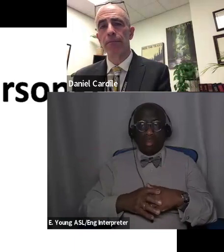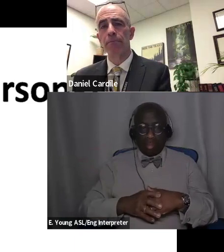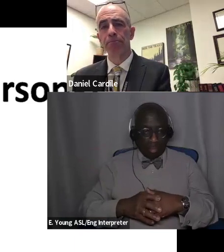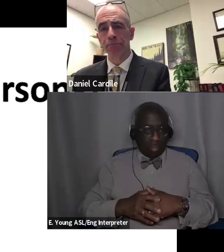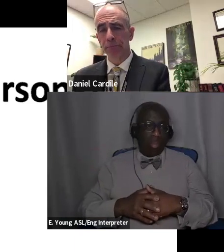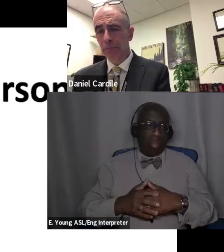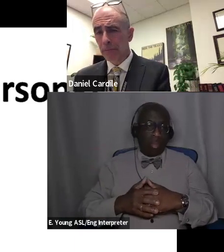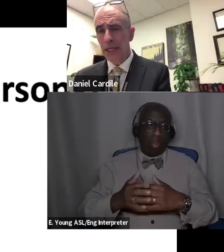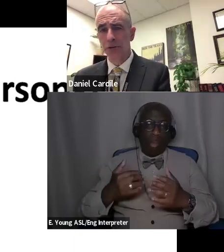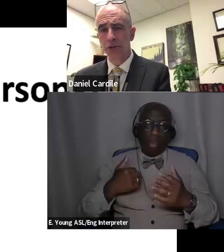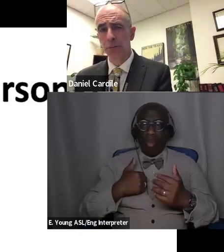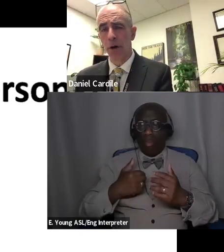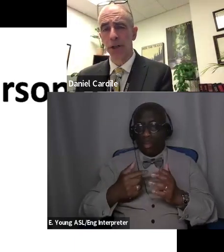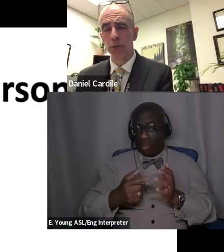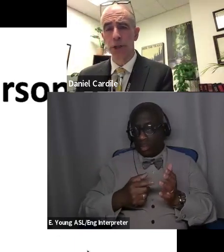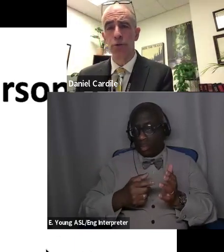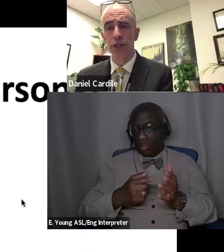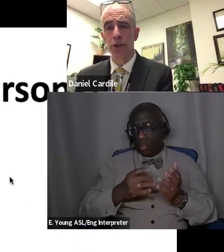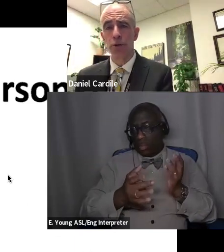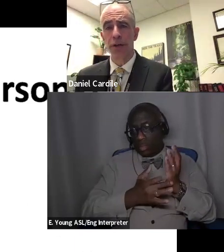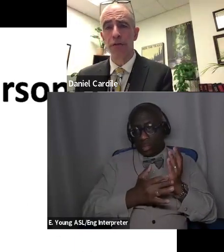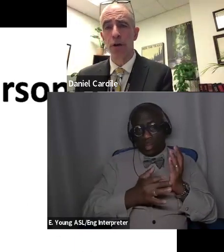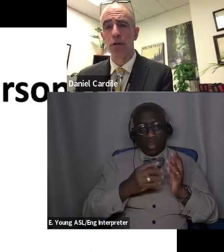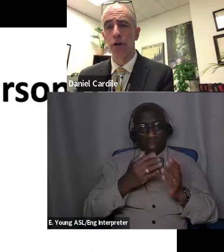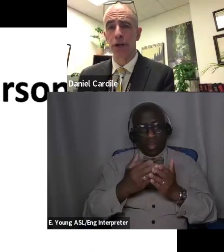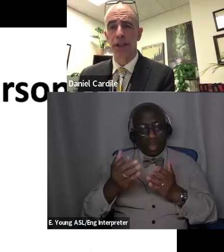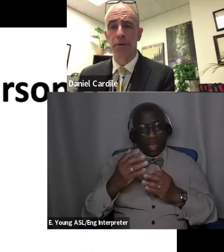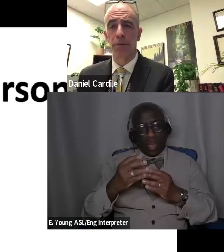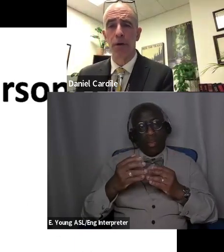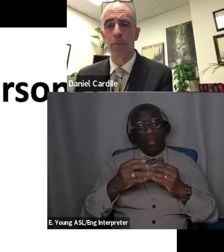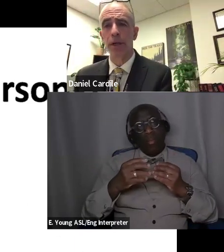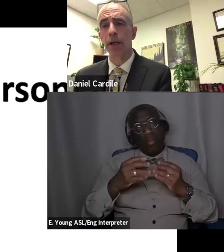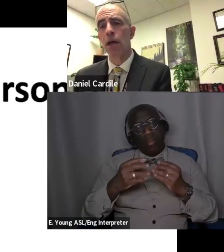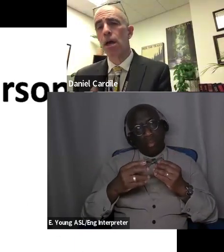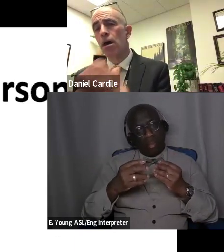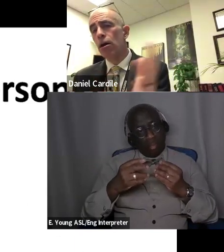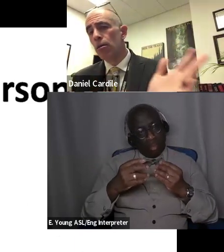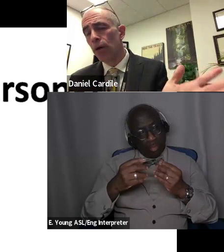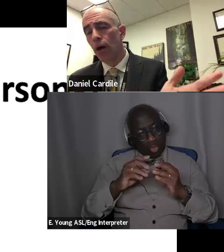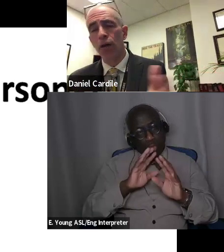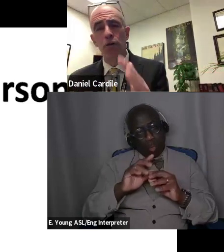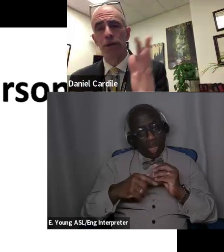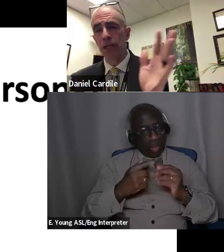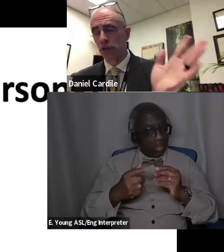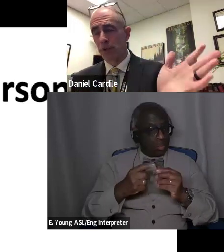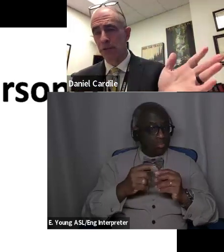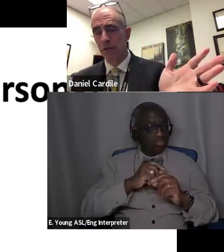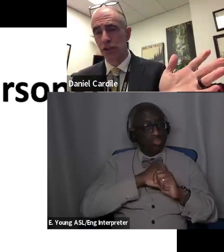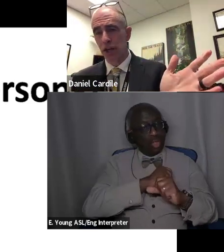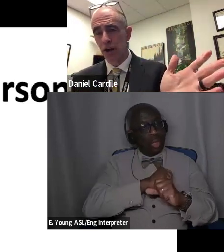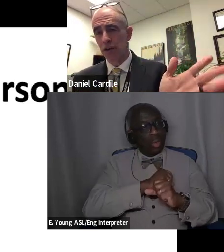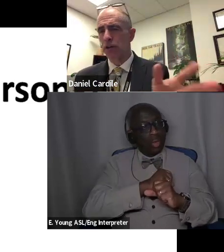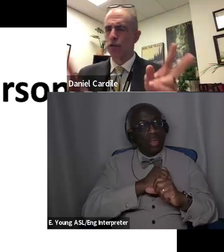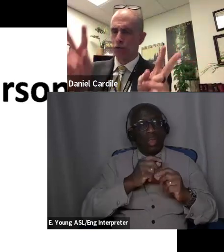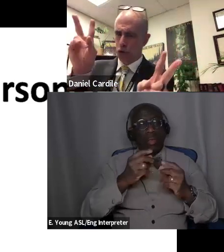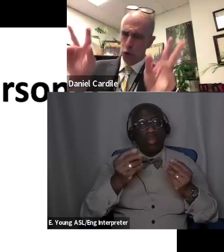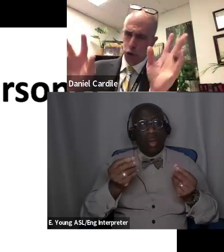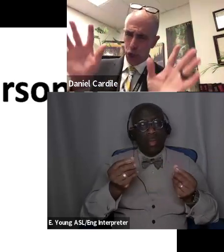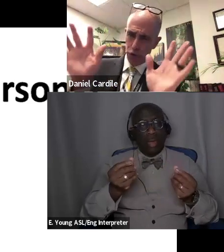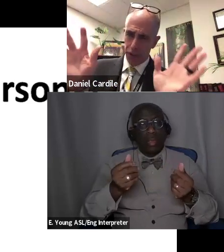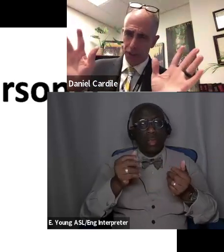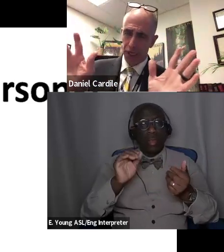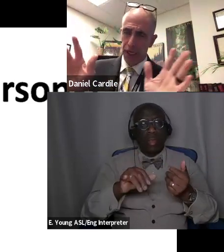regarding interested parties when you involve guardianship of the property. other potential beneficiaries of